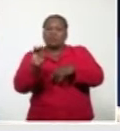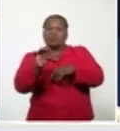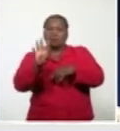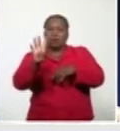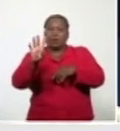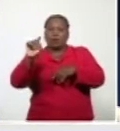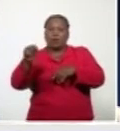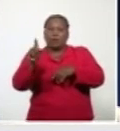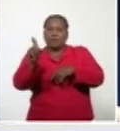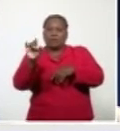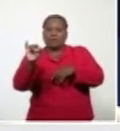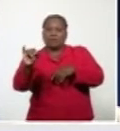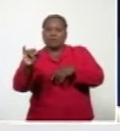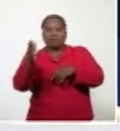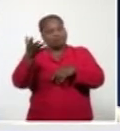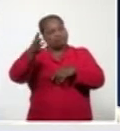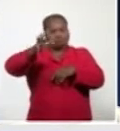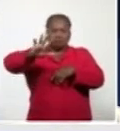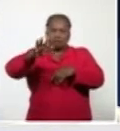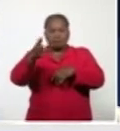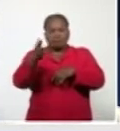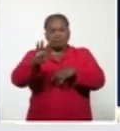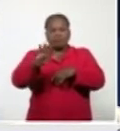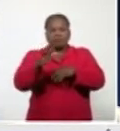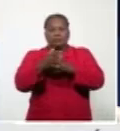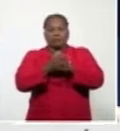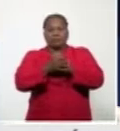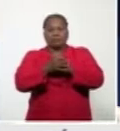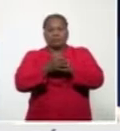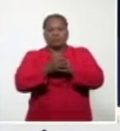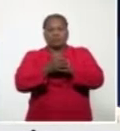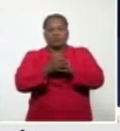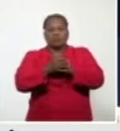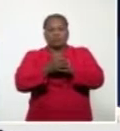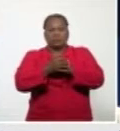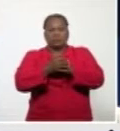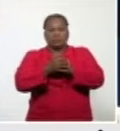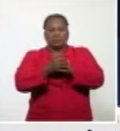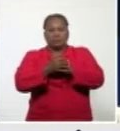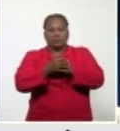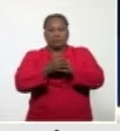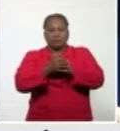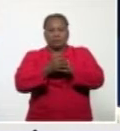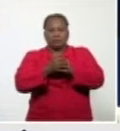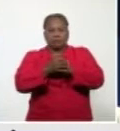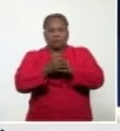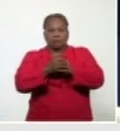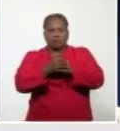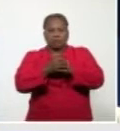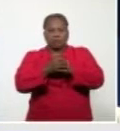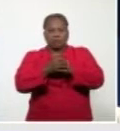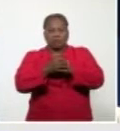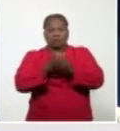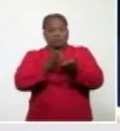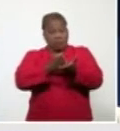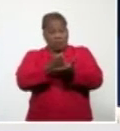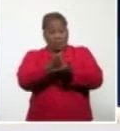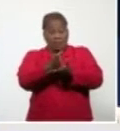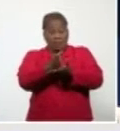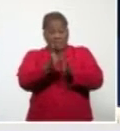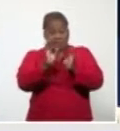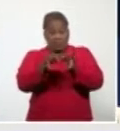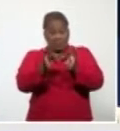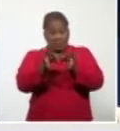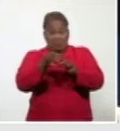at the beginning of the pandemic. 35 discharges in the day. Again, we continue to have a positive balance,